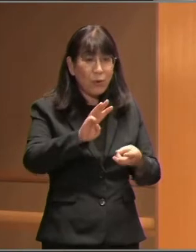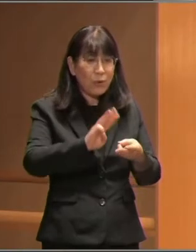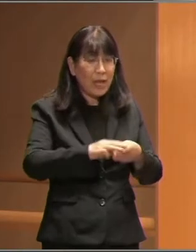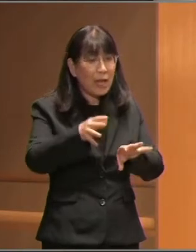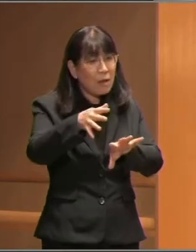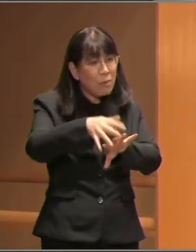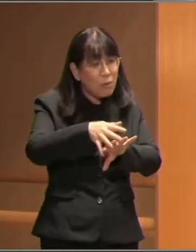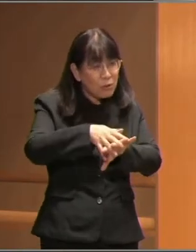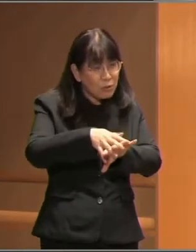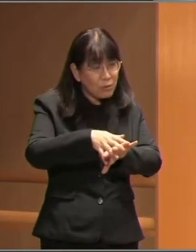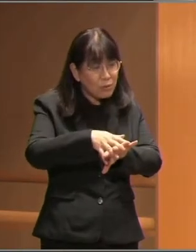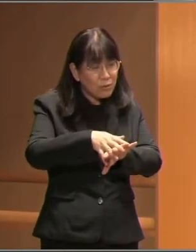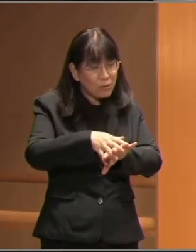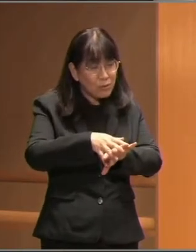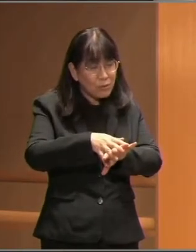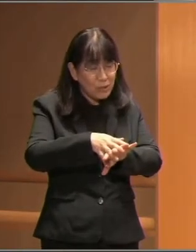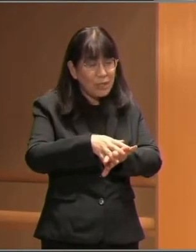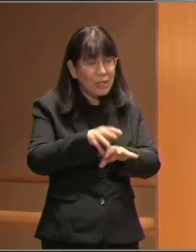was